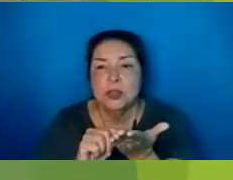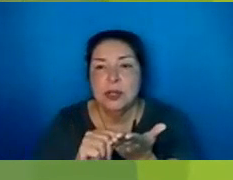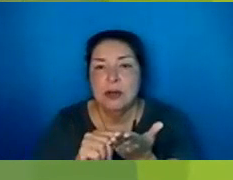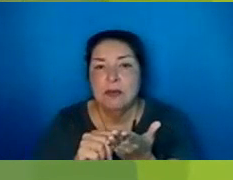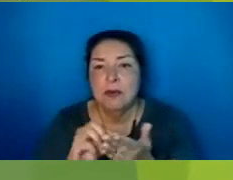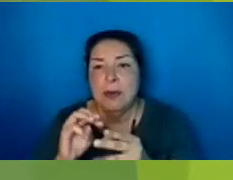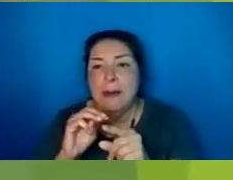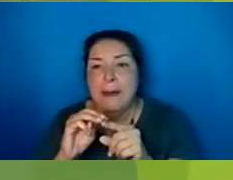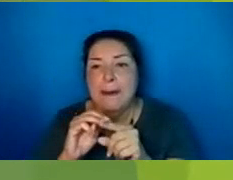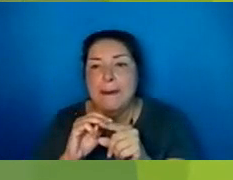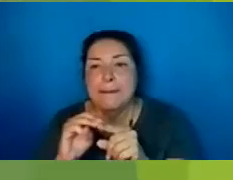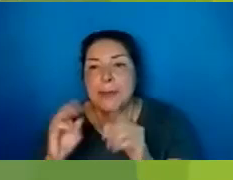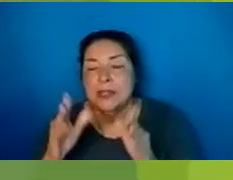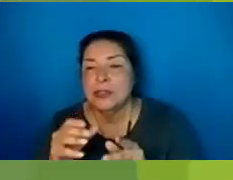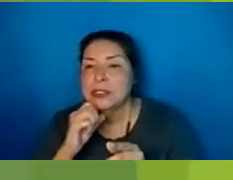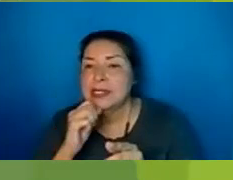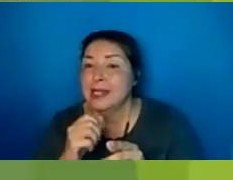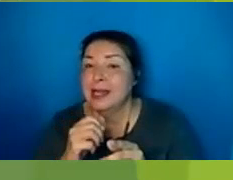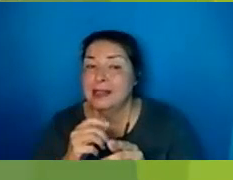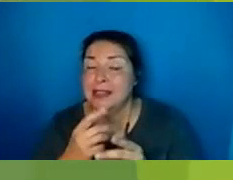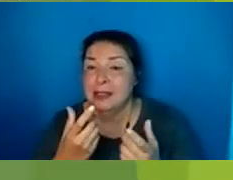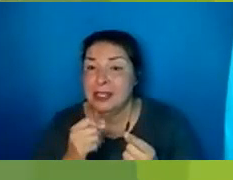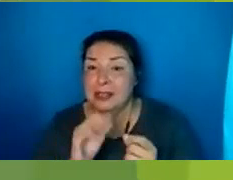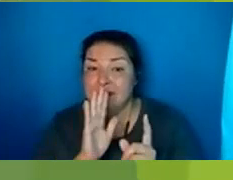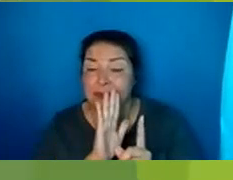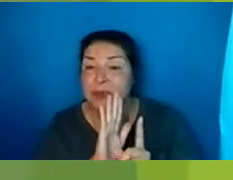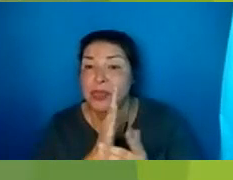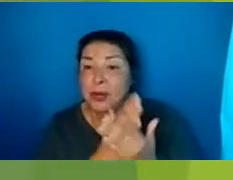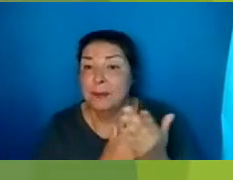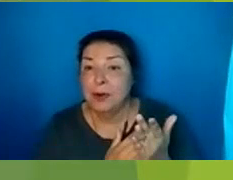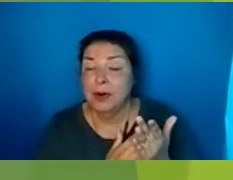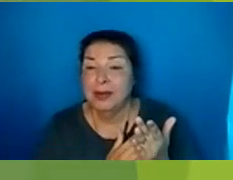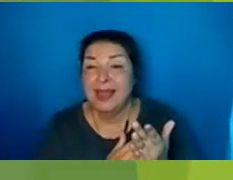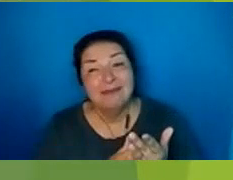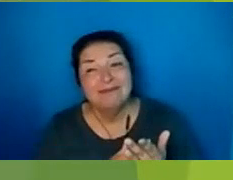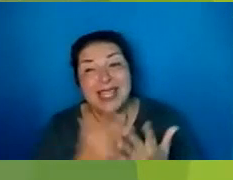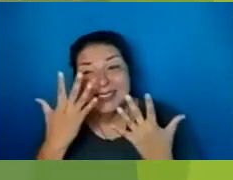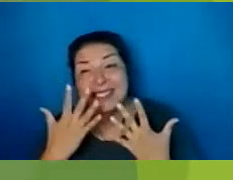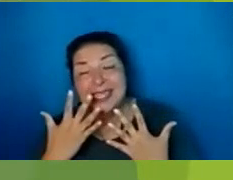of the bargain. And that's truly unfortunate. It is not